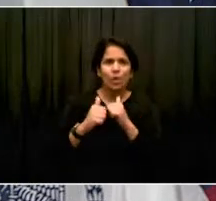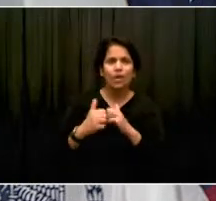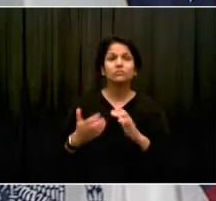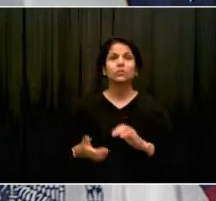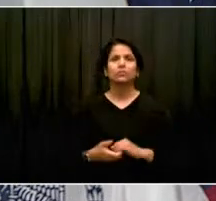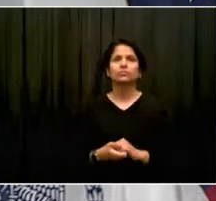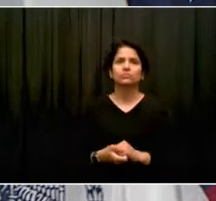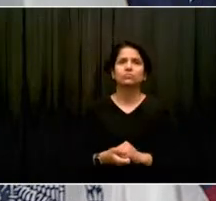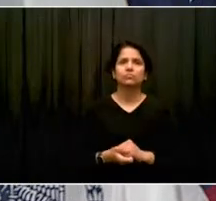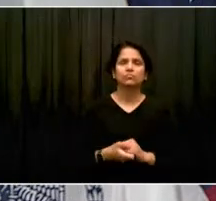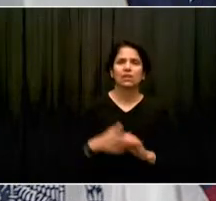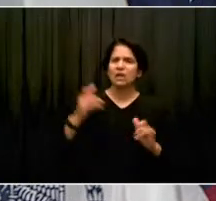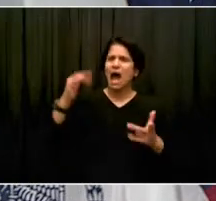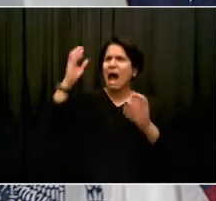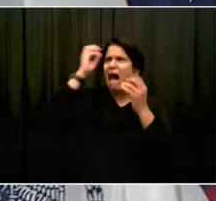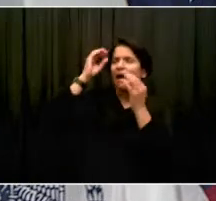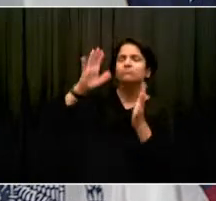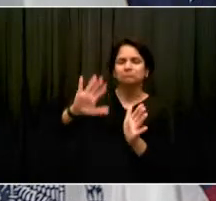Go ahead, Courtney.